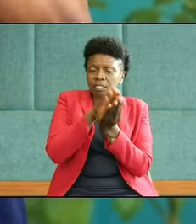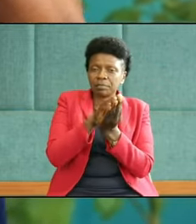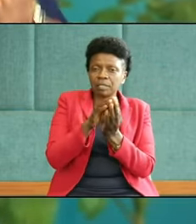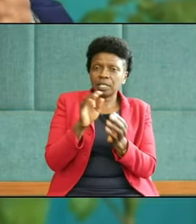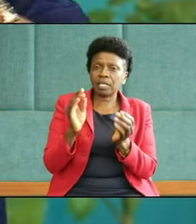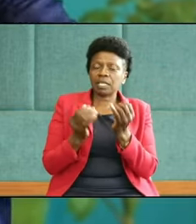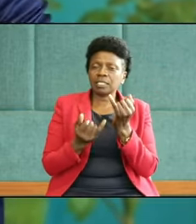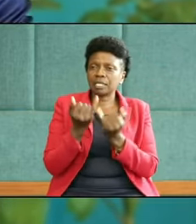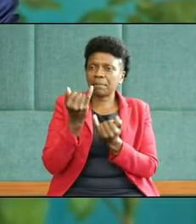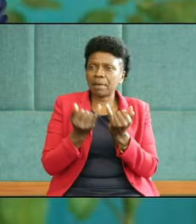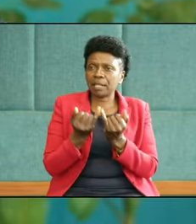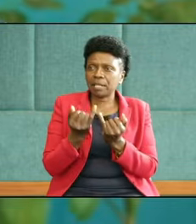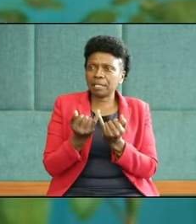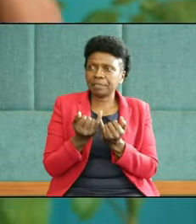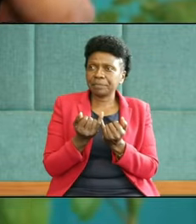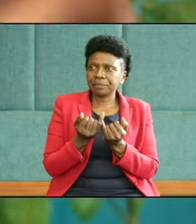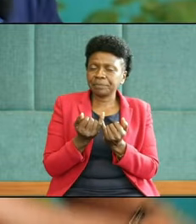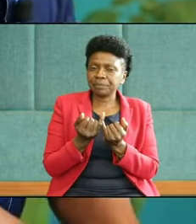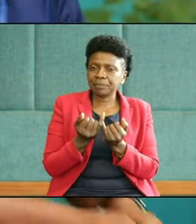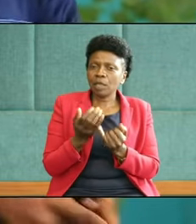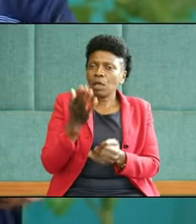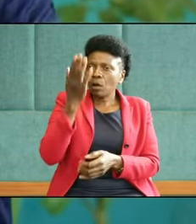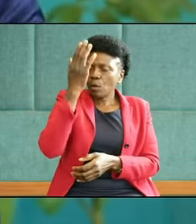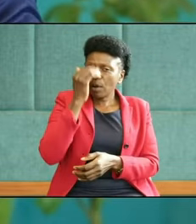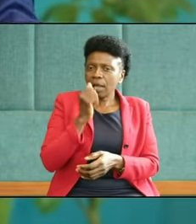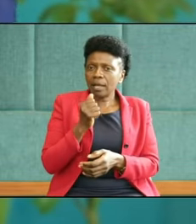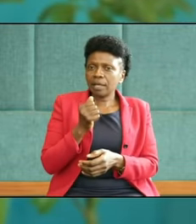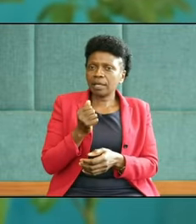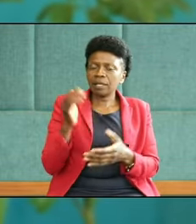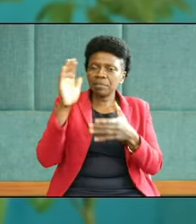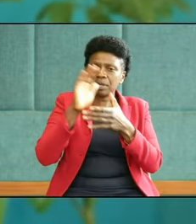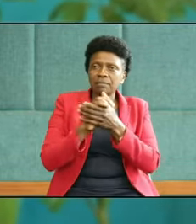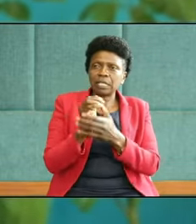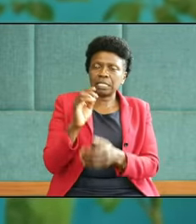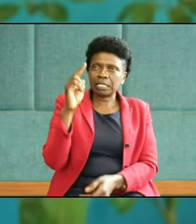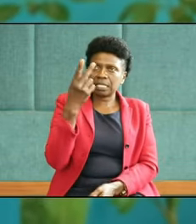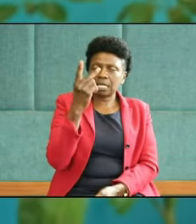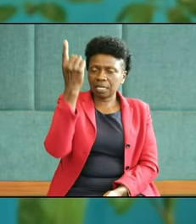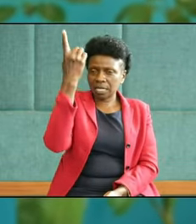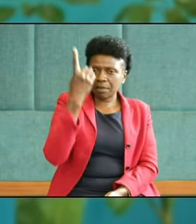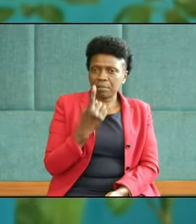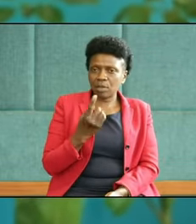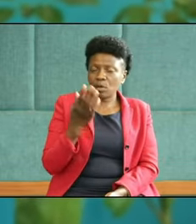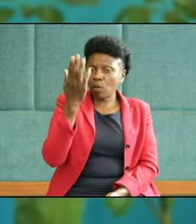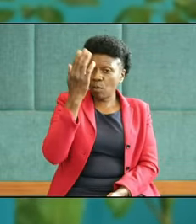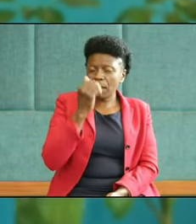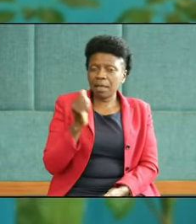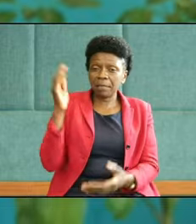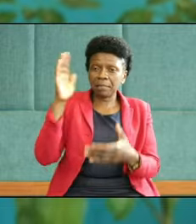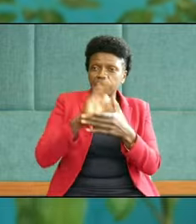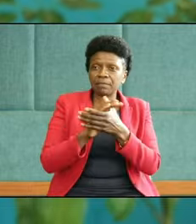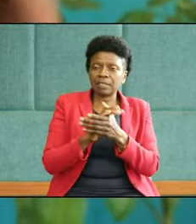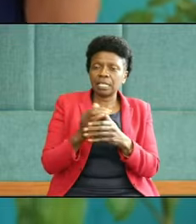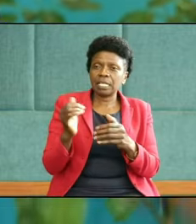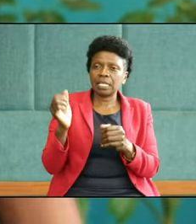state of the dead, why I believe in the signs of coming, why I believe in the second coming, why I believe in the sanctuary,